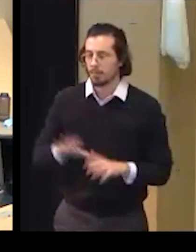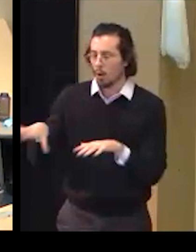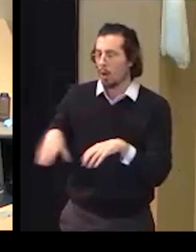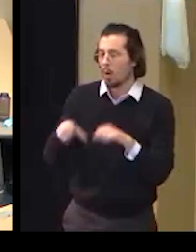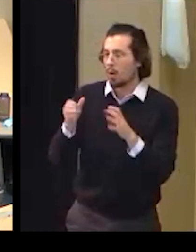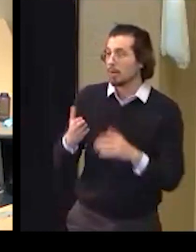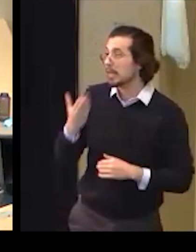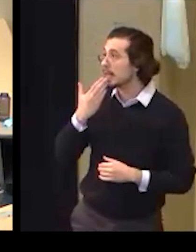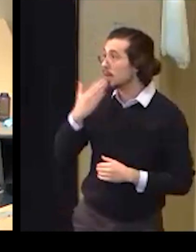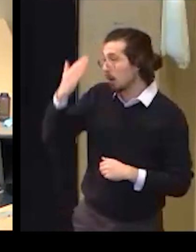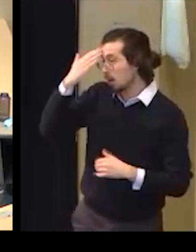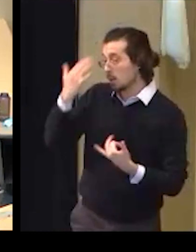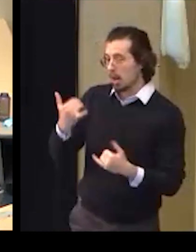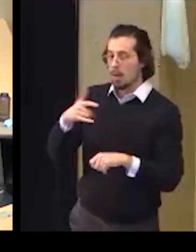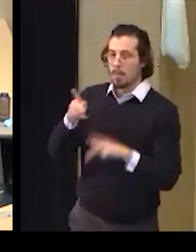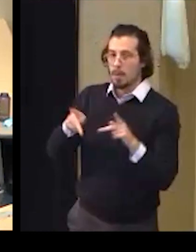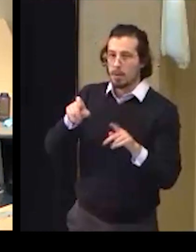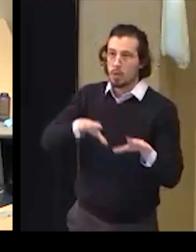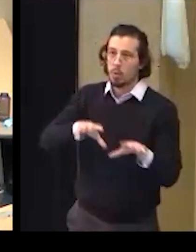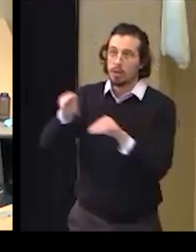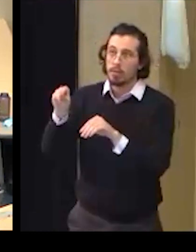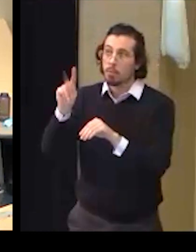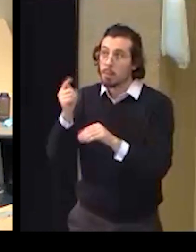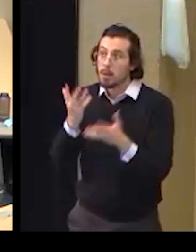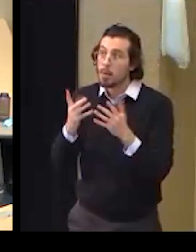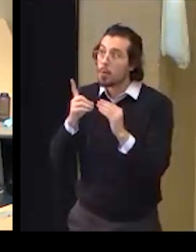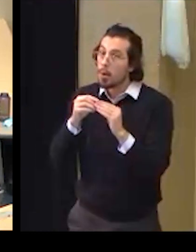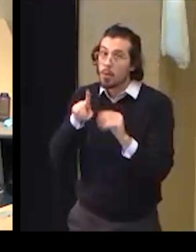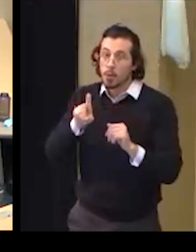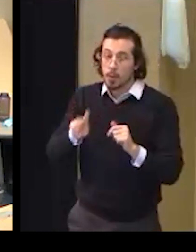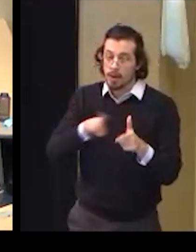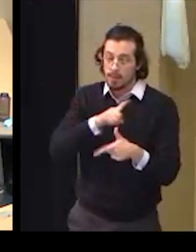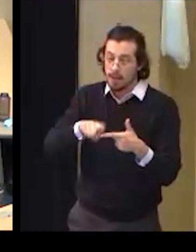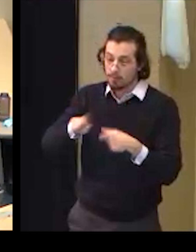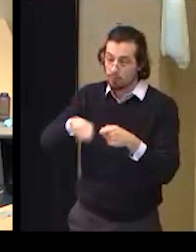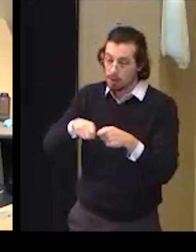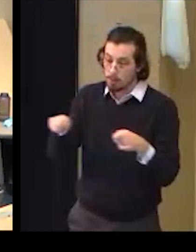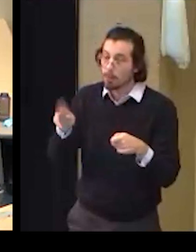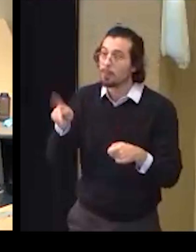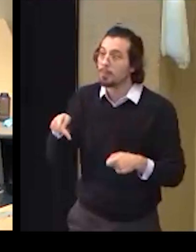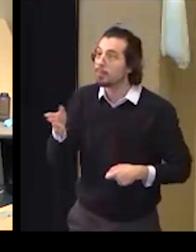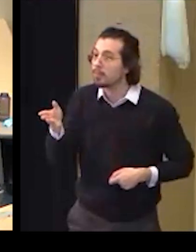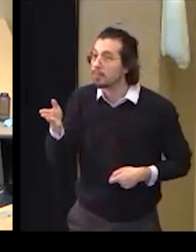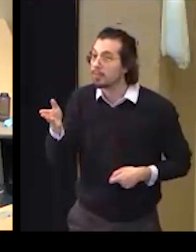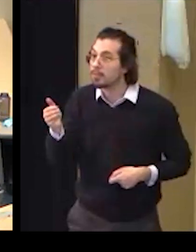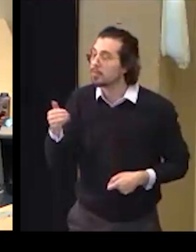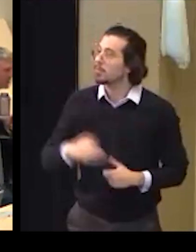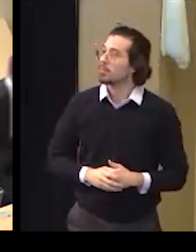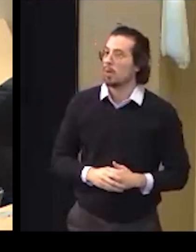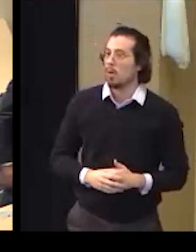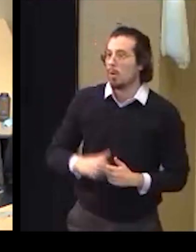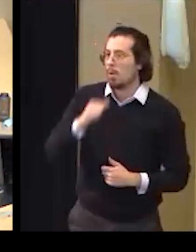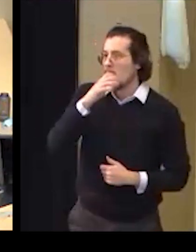Thank you, and I know people have to go, but if maybe one more question and then we'll have to close it down. Please, let me get you a